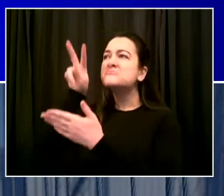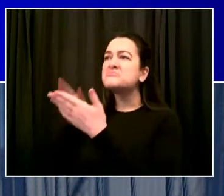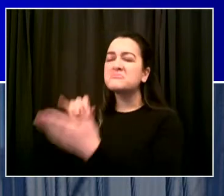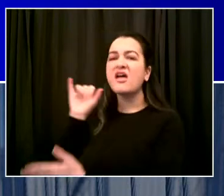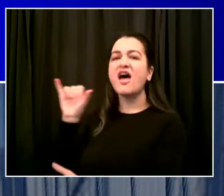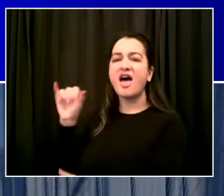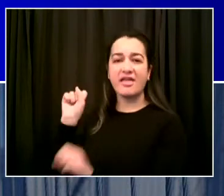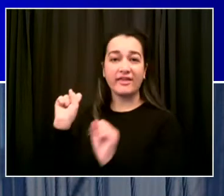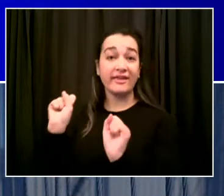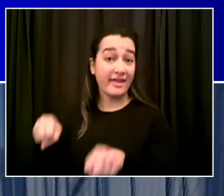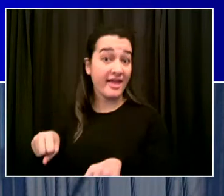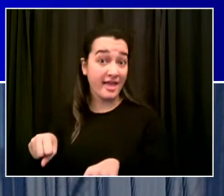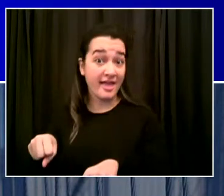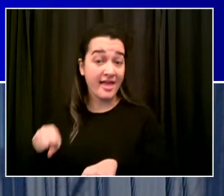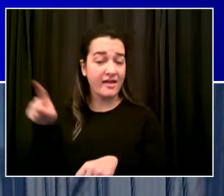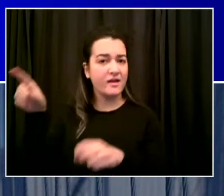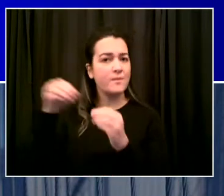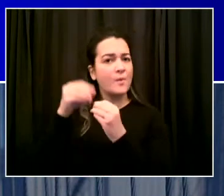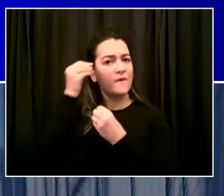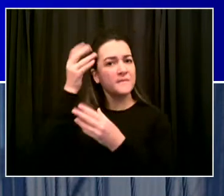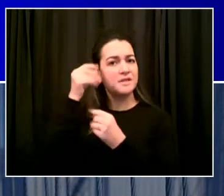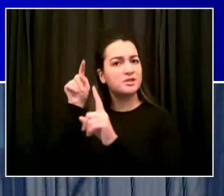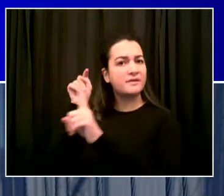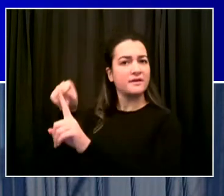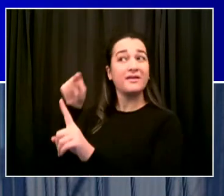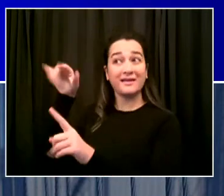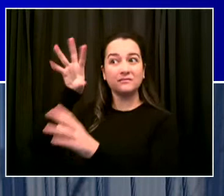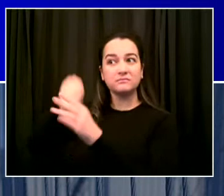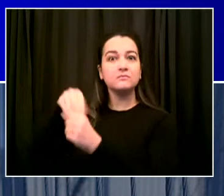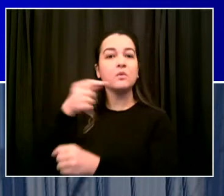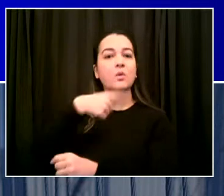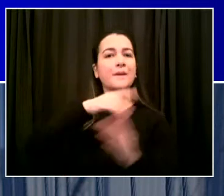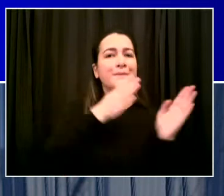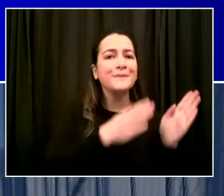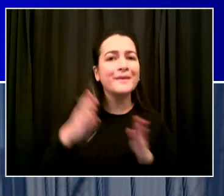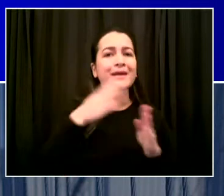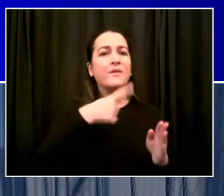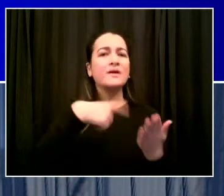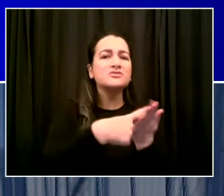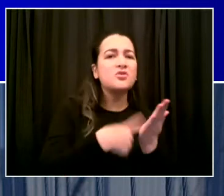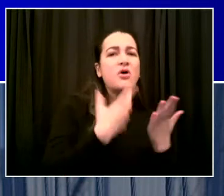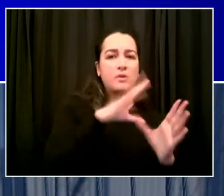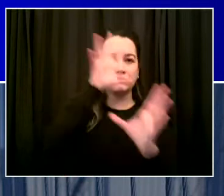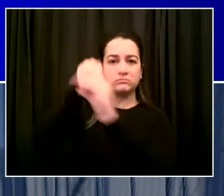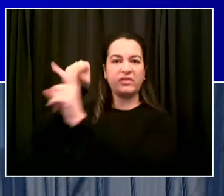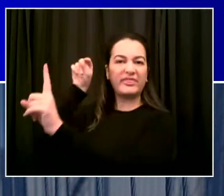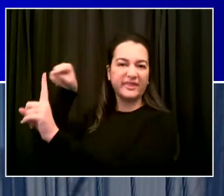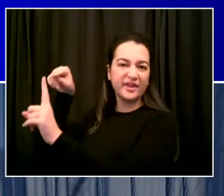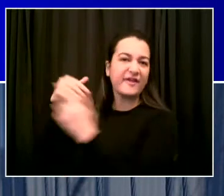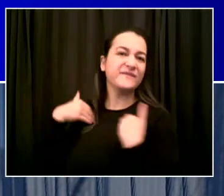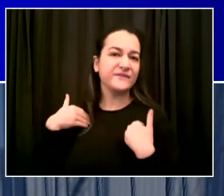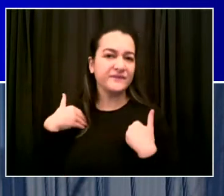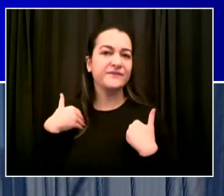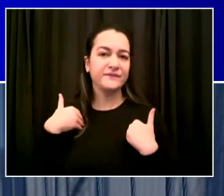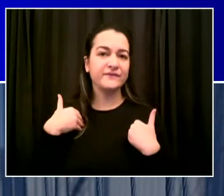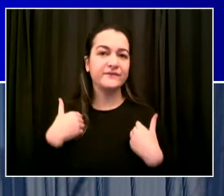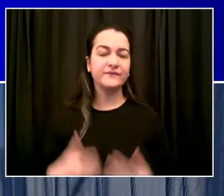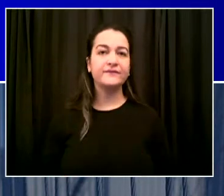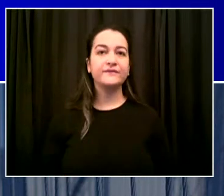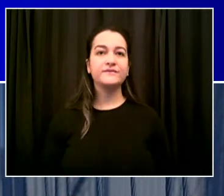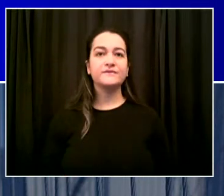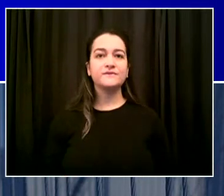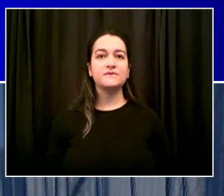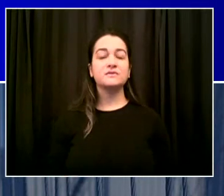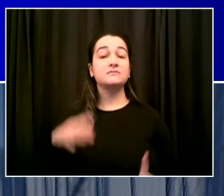differently, and it's going to require a lot of energy. Luckily, no place has more energy than New York City. So this recovery is about